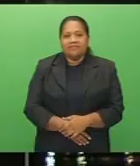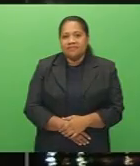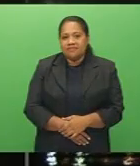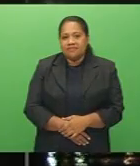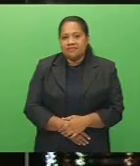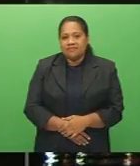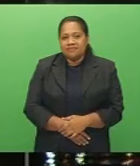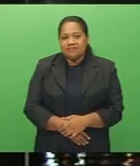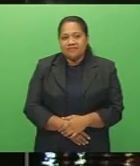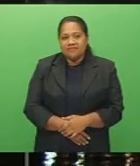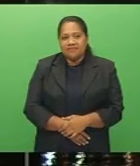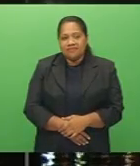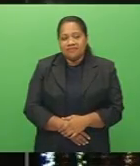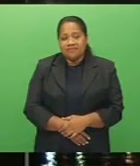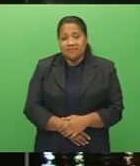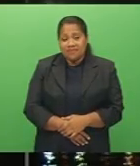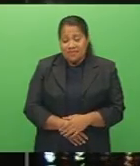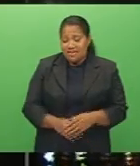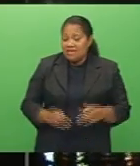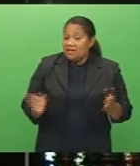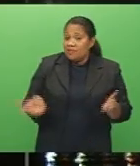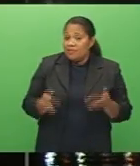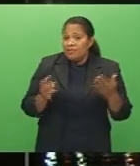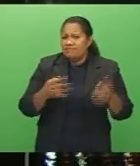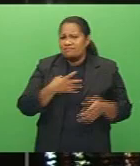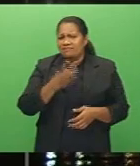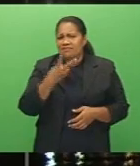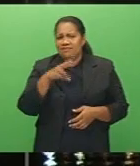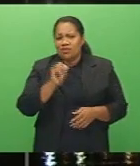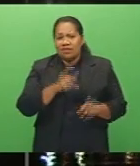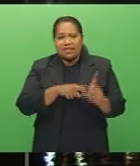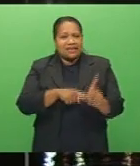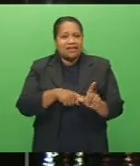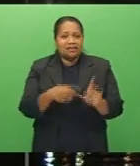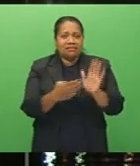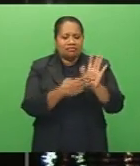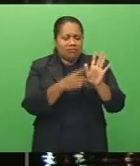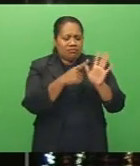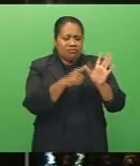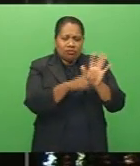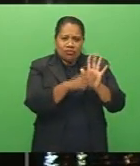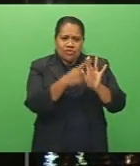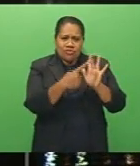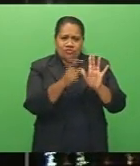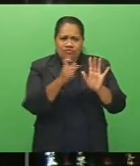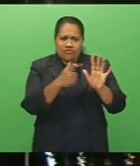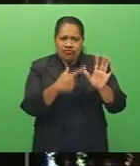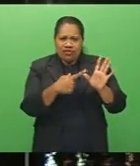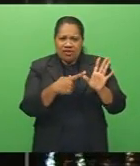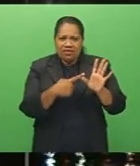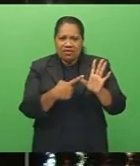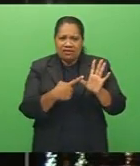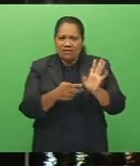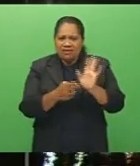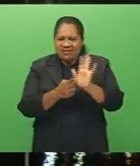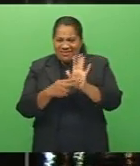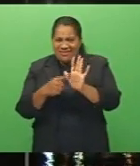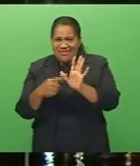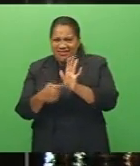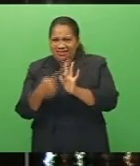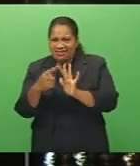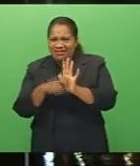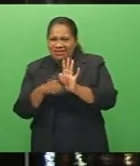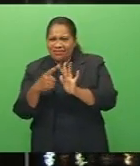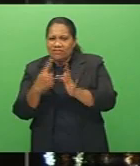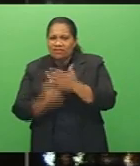Here. Despite playing for more than 20 years, Marida Natiri of Tangimaudhia Flames has no plans to